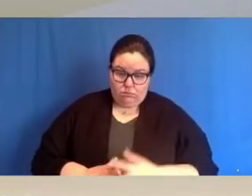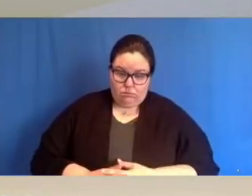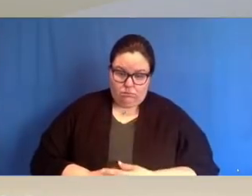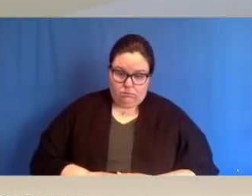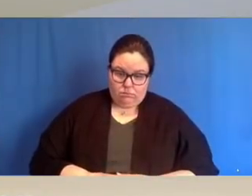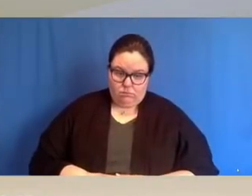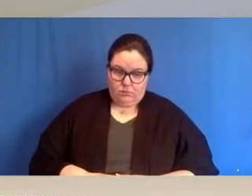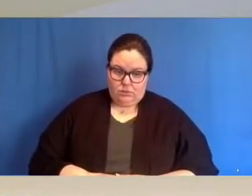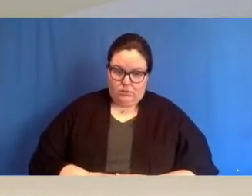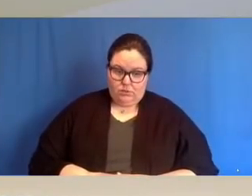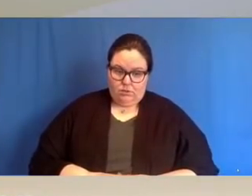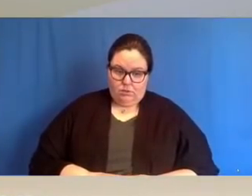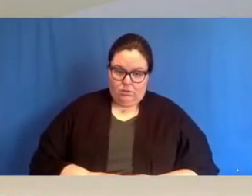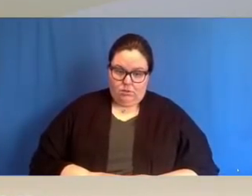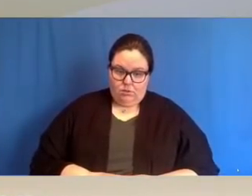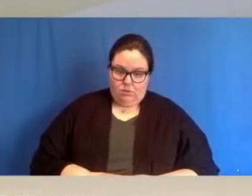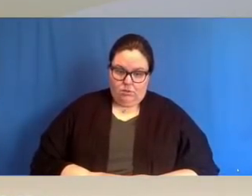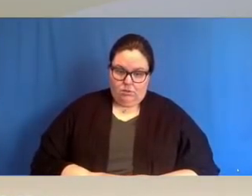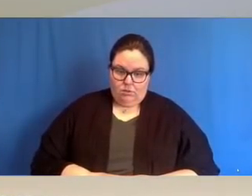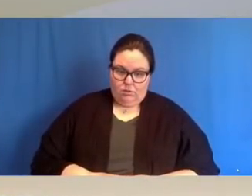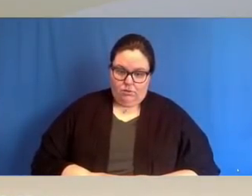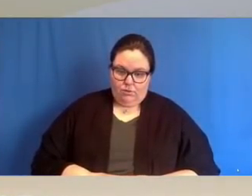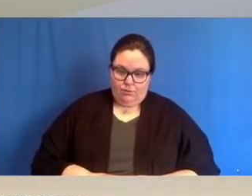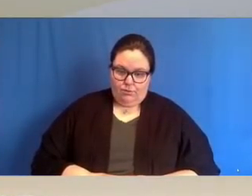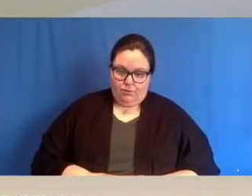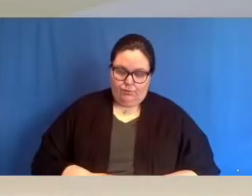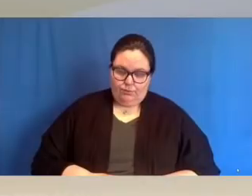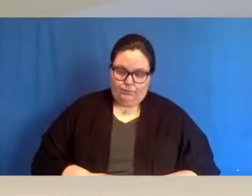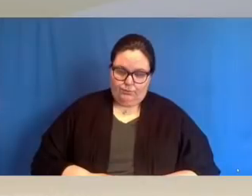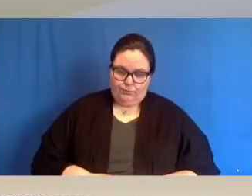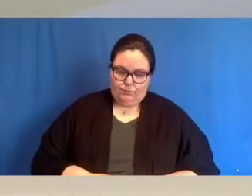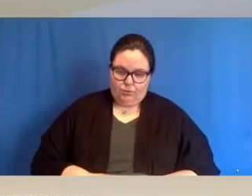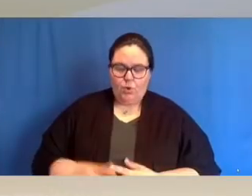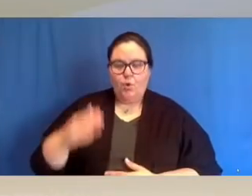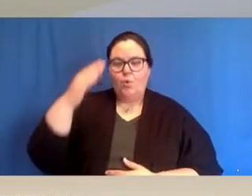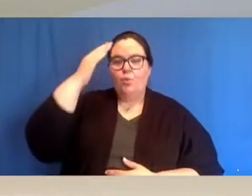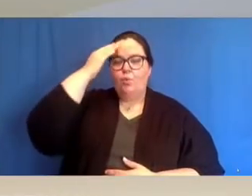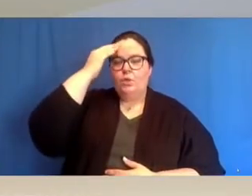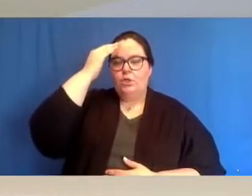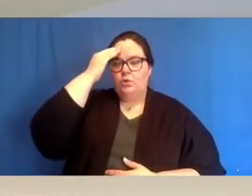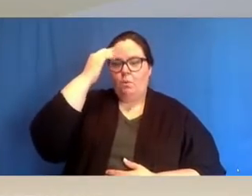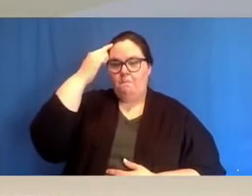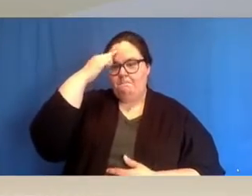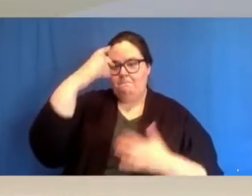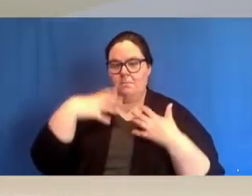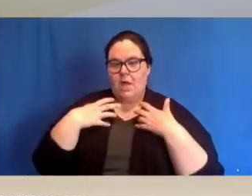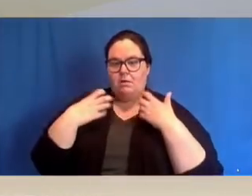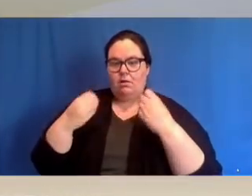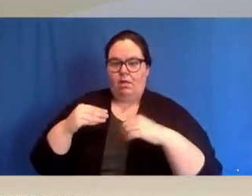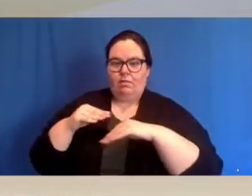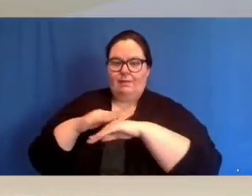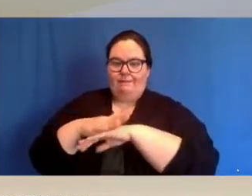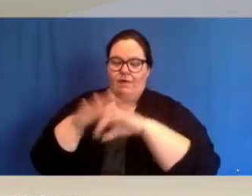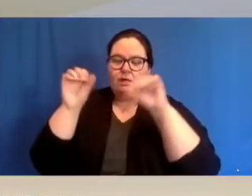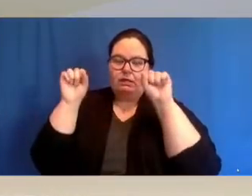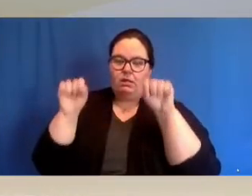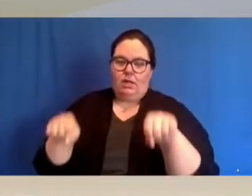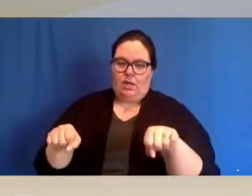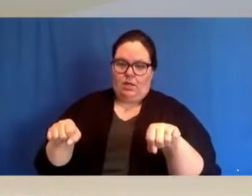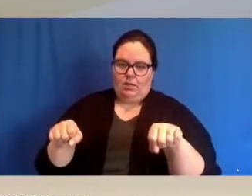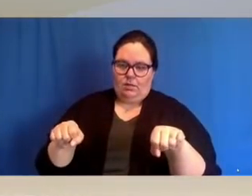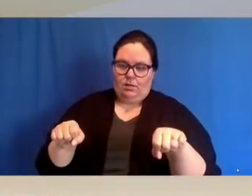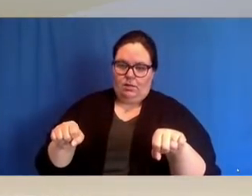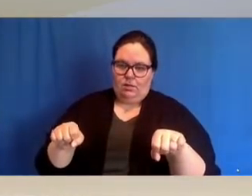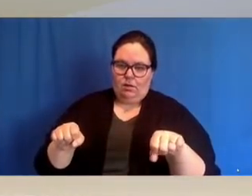healthy from a variant perspective or from a mental health perspective, having to do all of this. So,